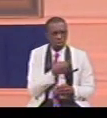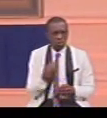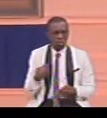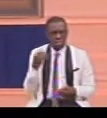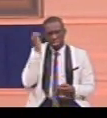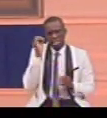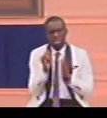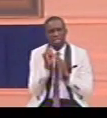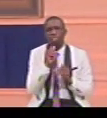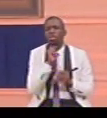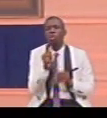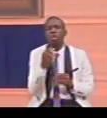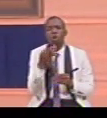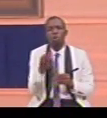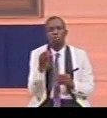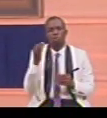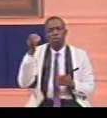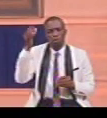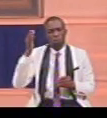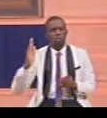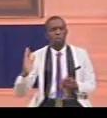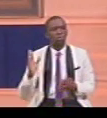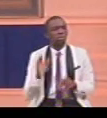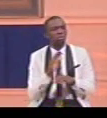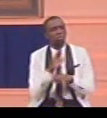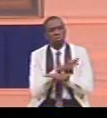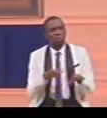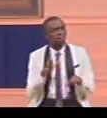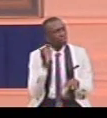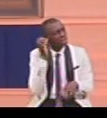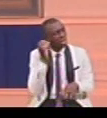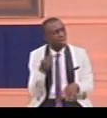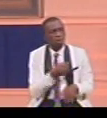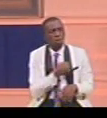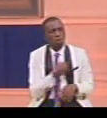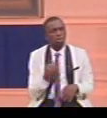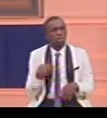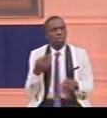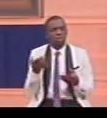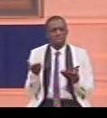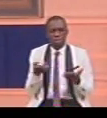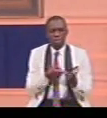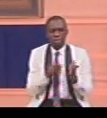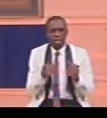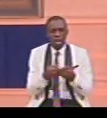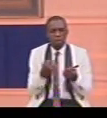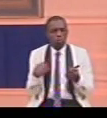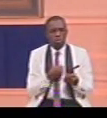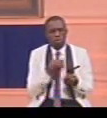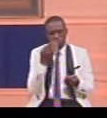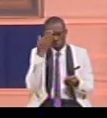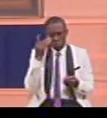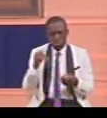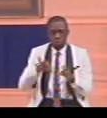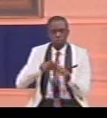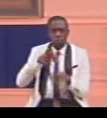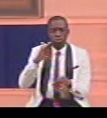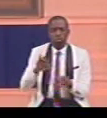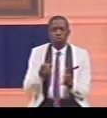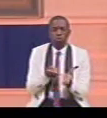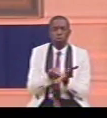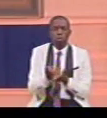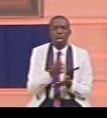hereby know we the spirit of truth and the spirit of Arrow chapter 5 chapter 5